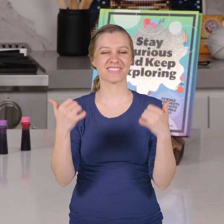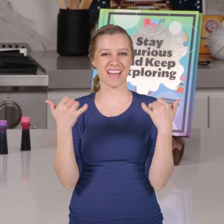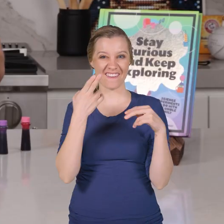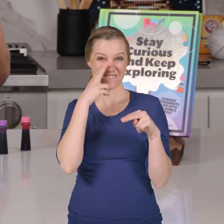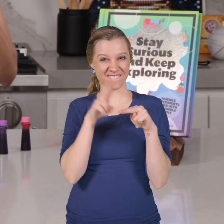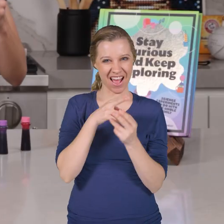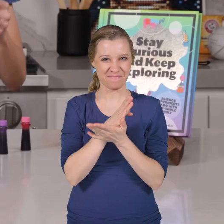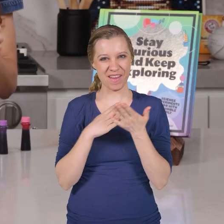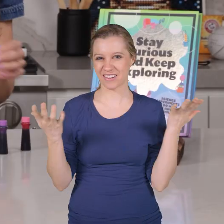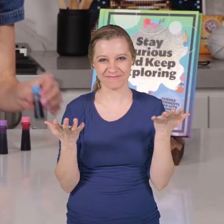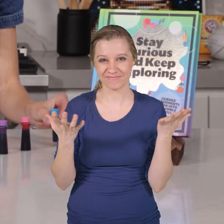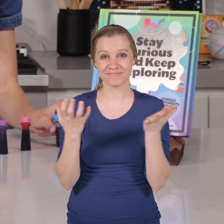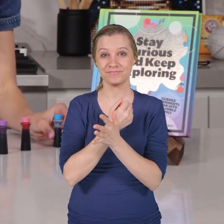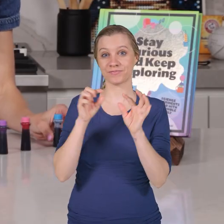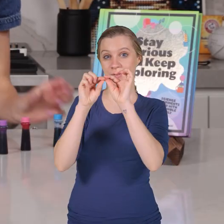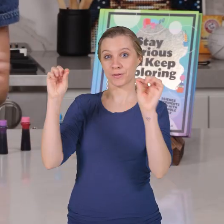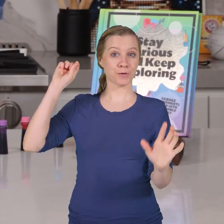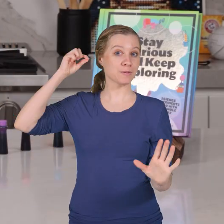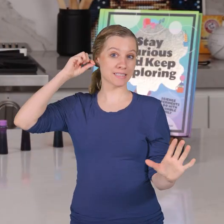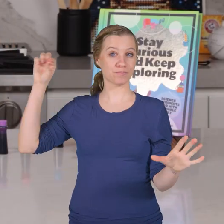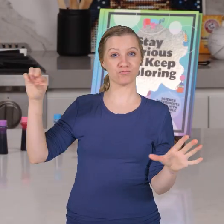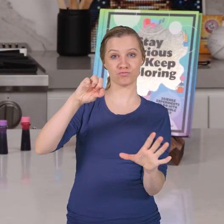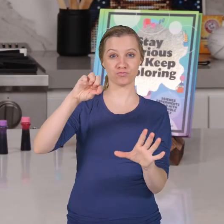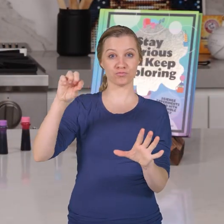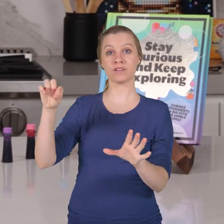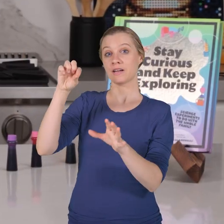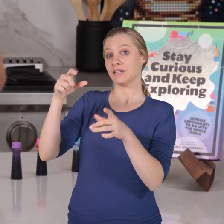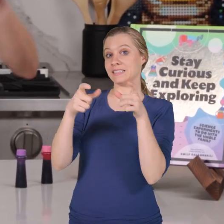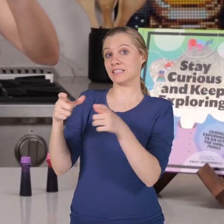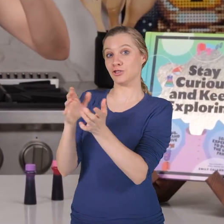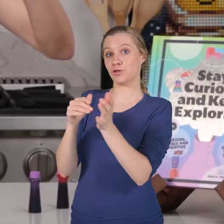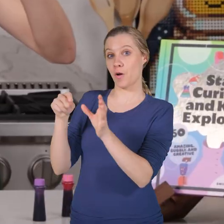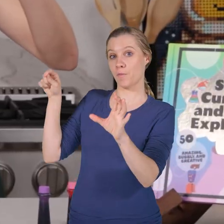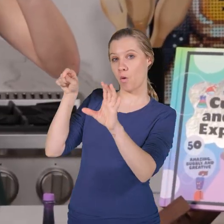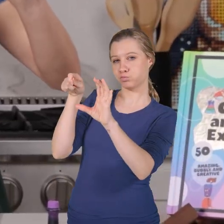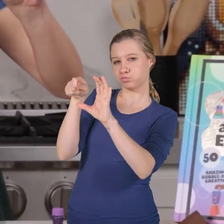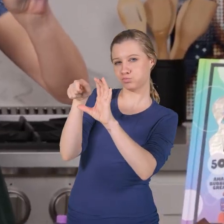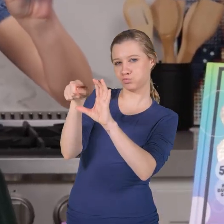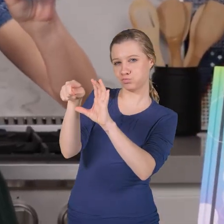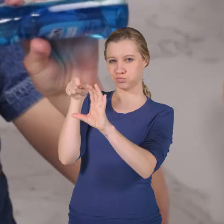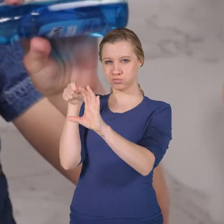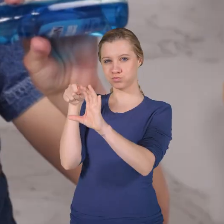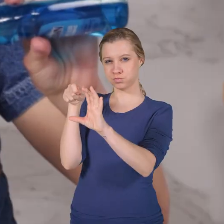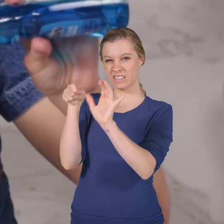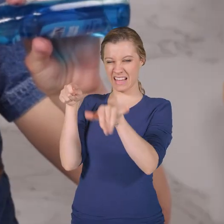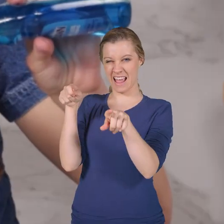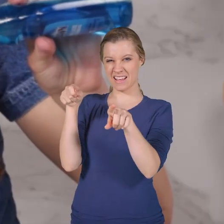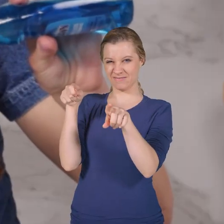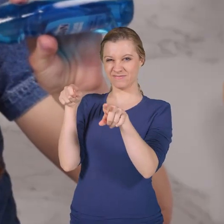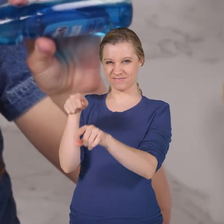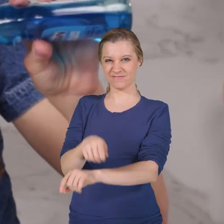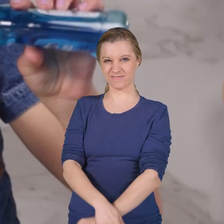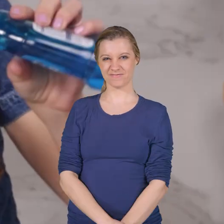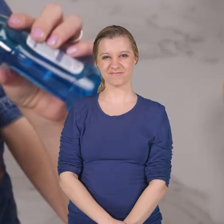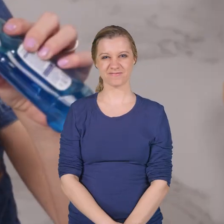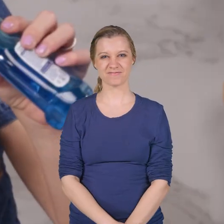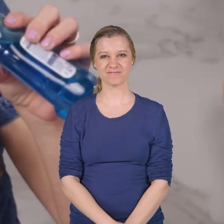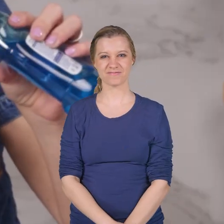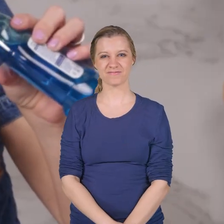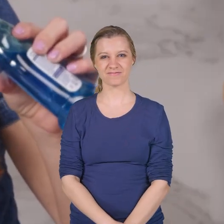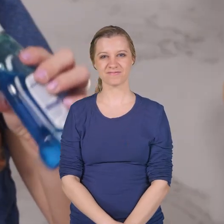Now the fun part. Take your Q-tip and put a little bit of dish soap right on the top, just